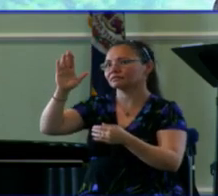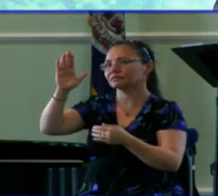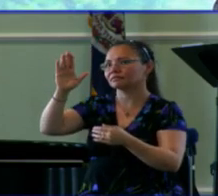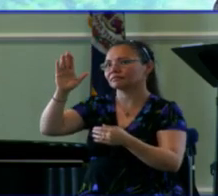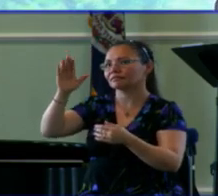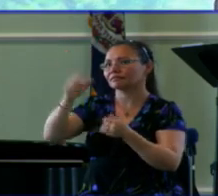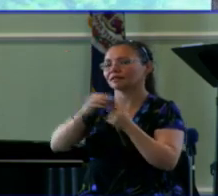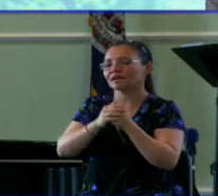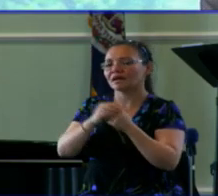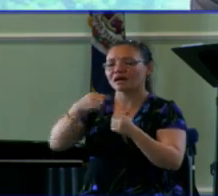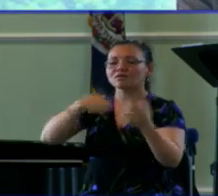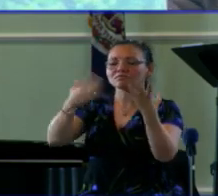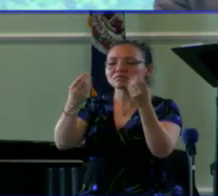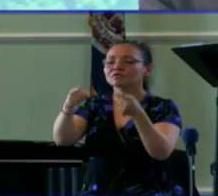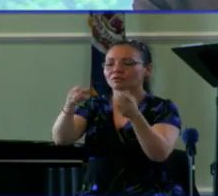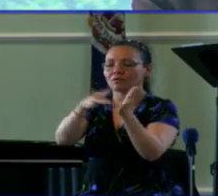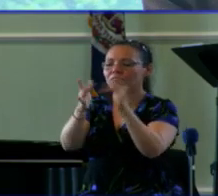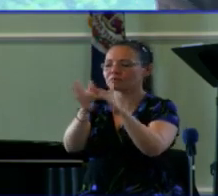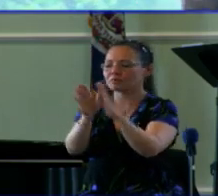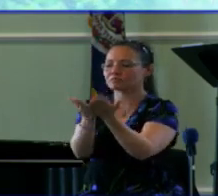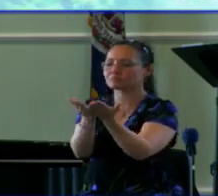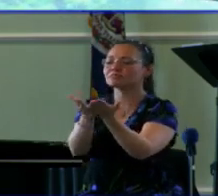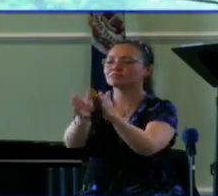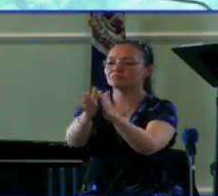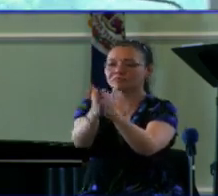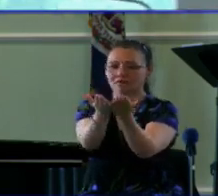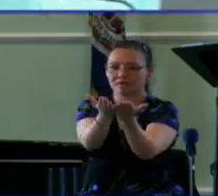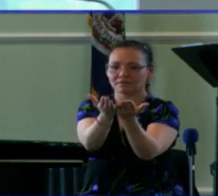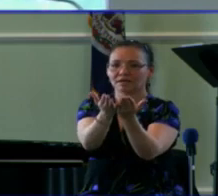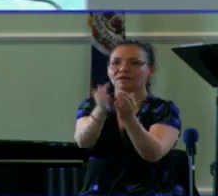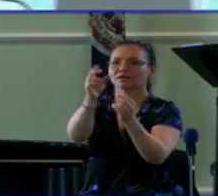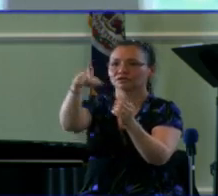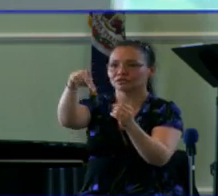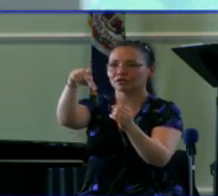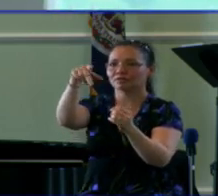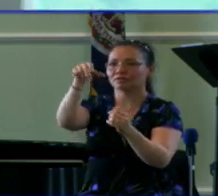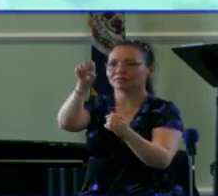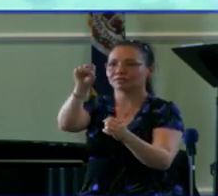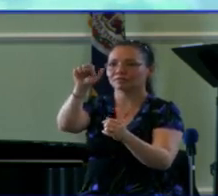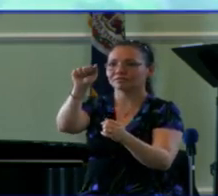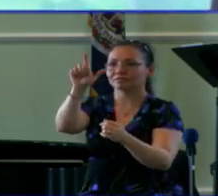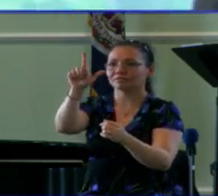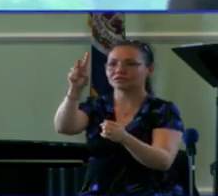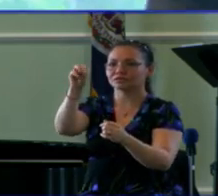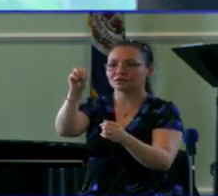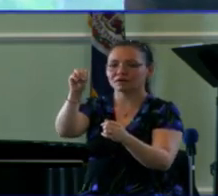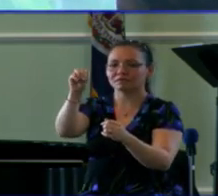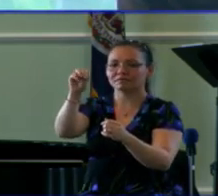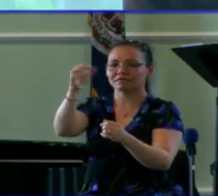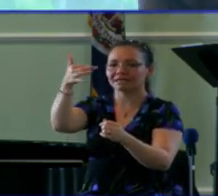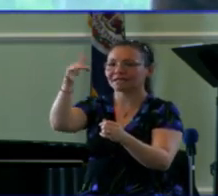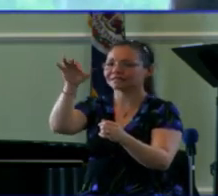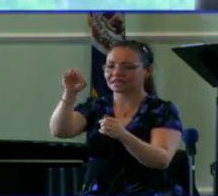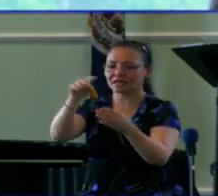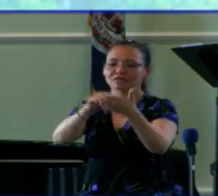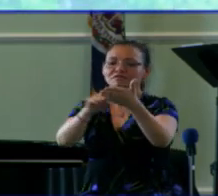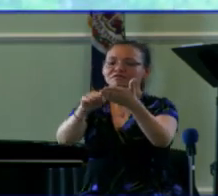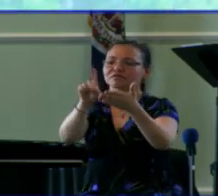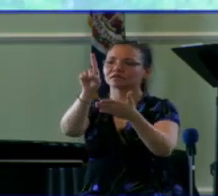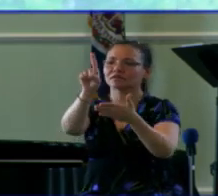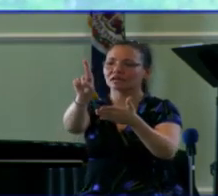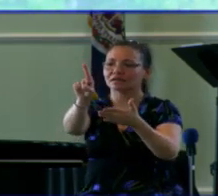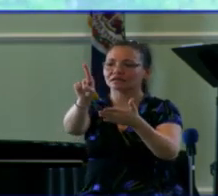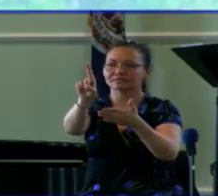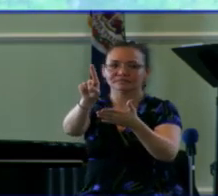I want you to open your Bibles with me to Psalm 19, verses 1, beginning at verse